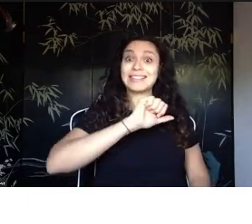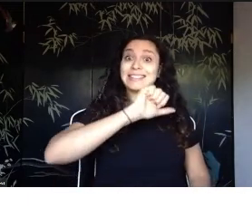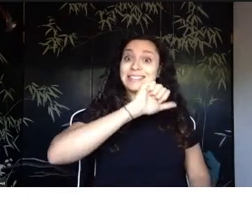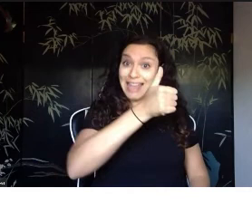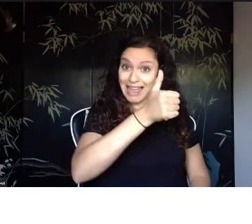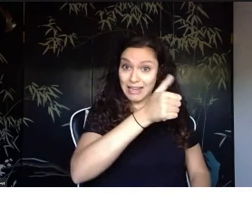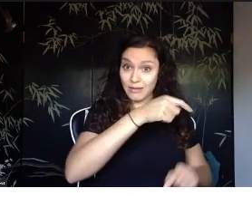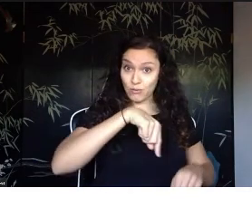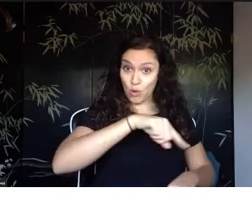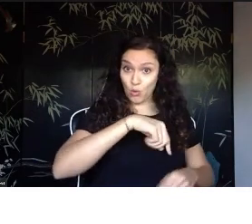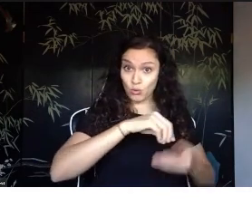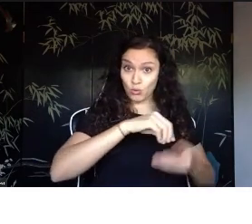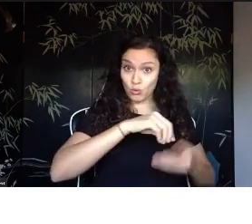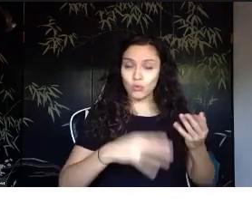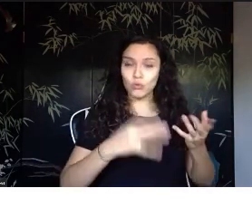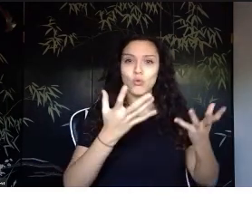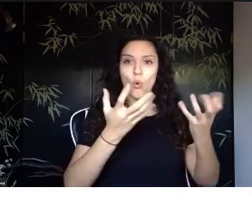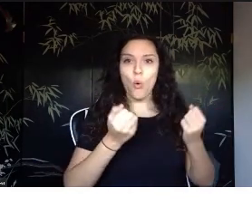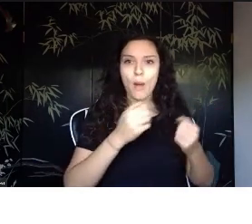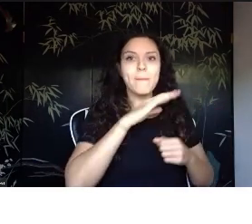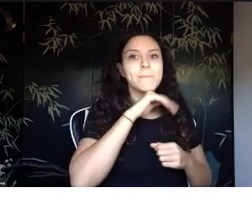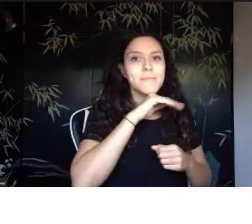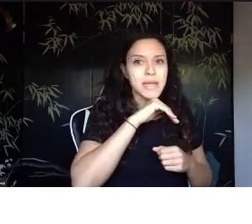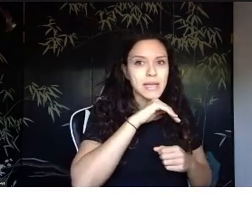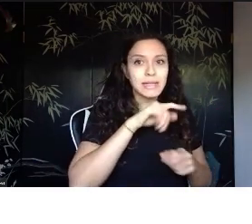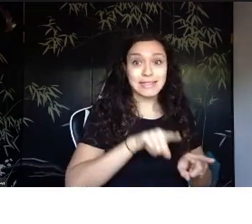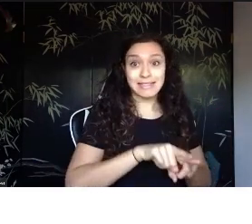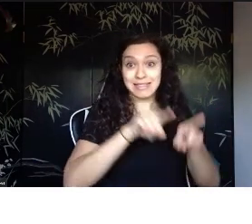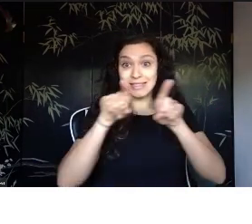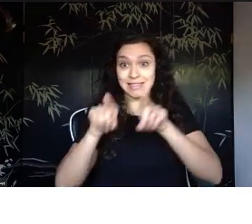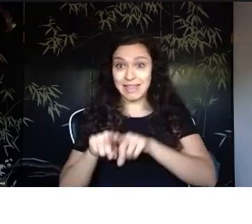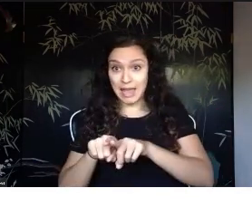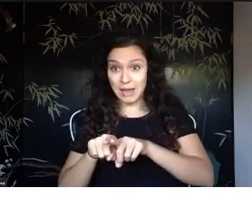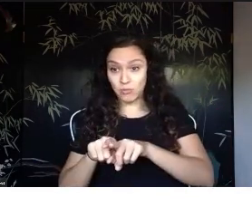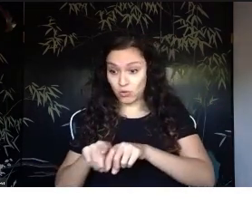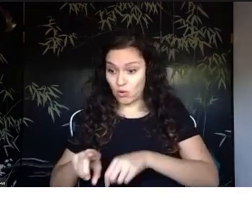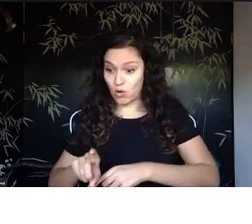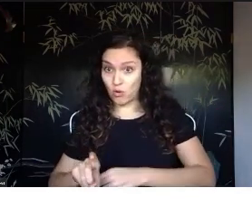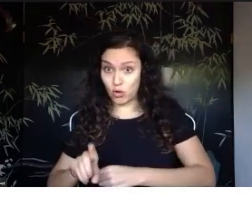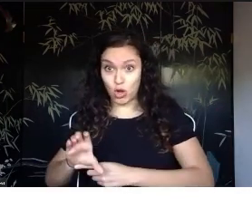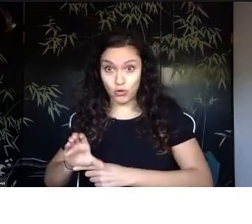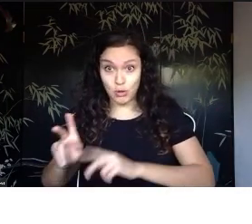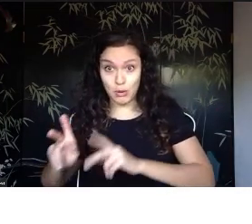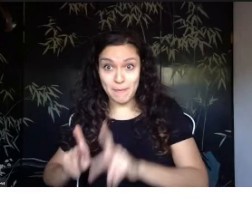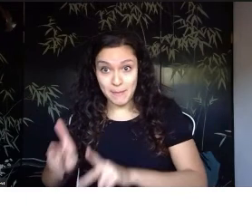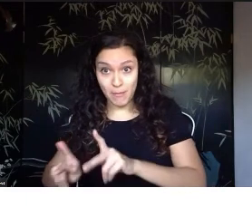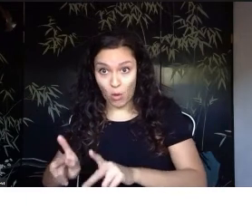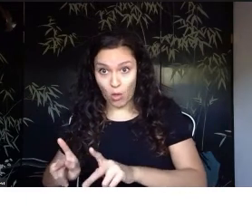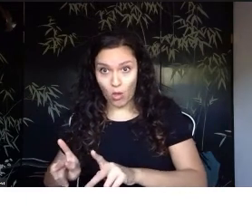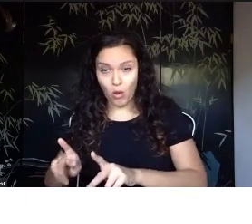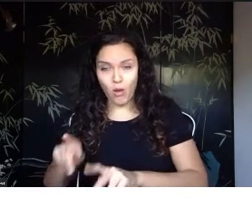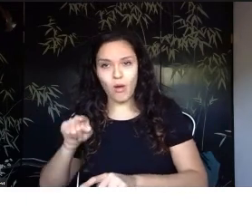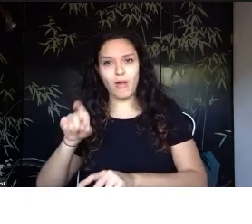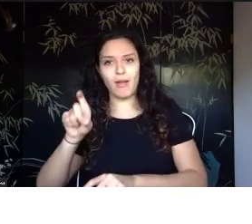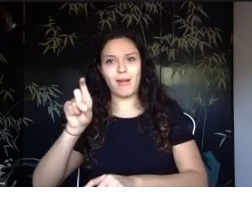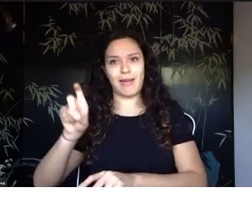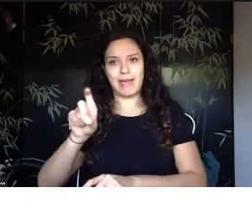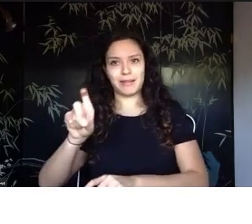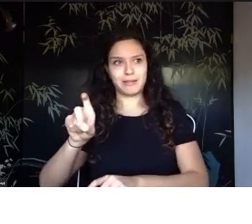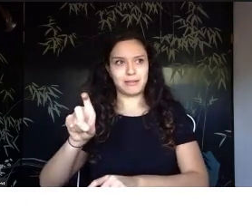of 35, this is what I know, is the same as how